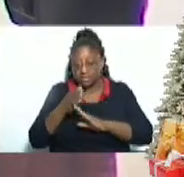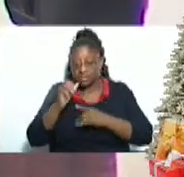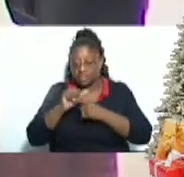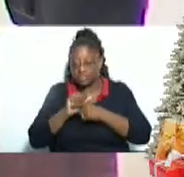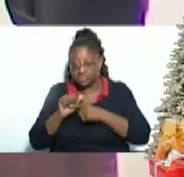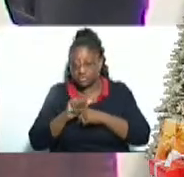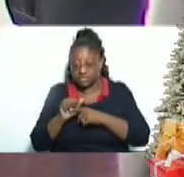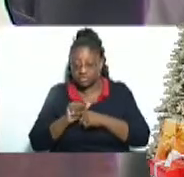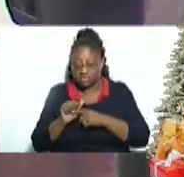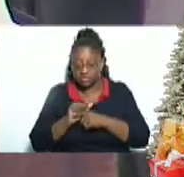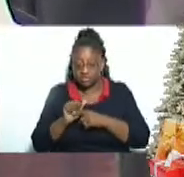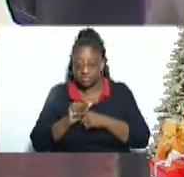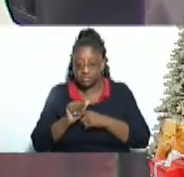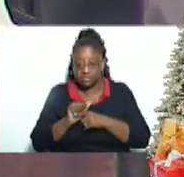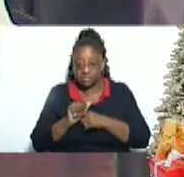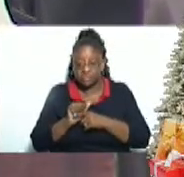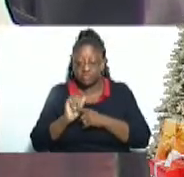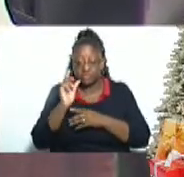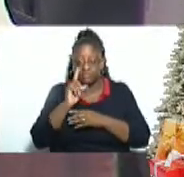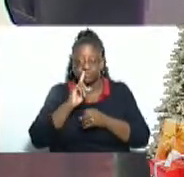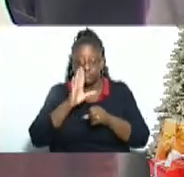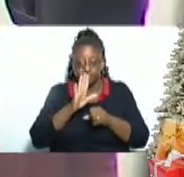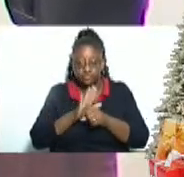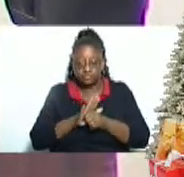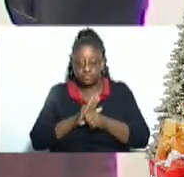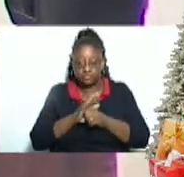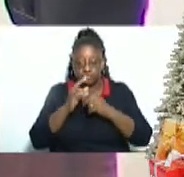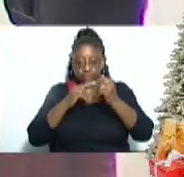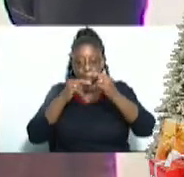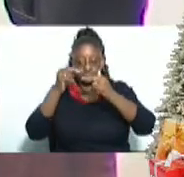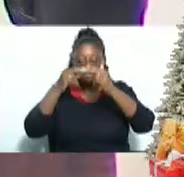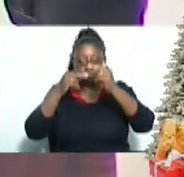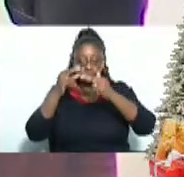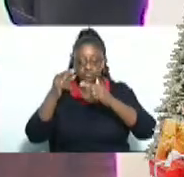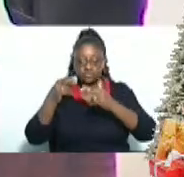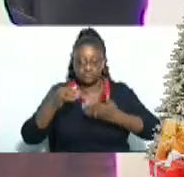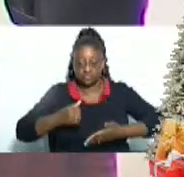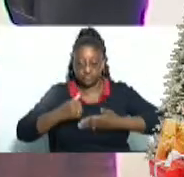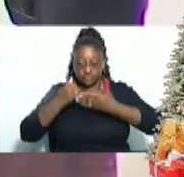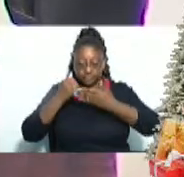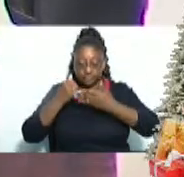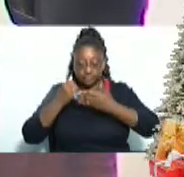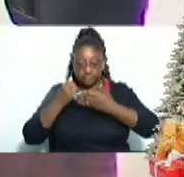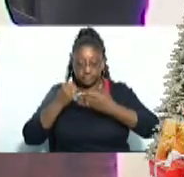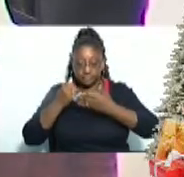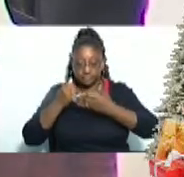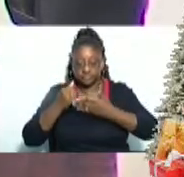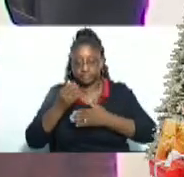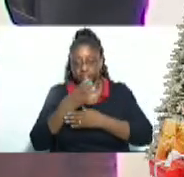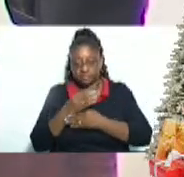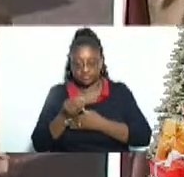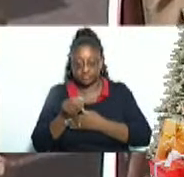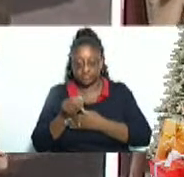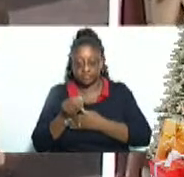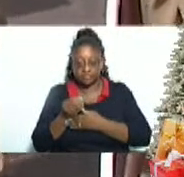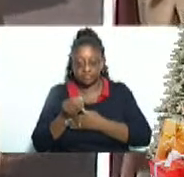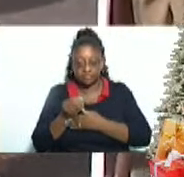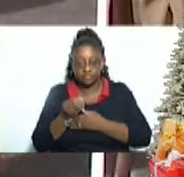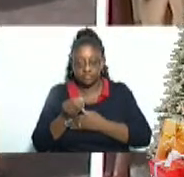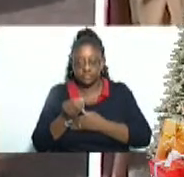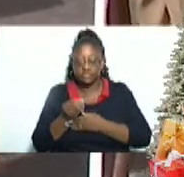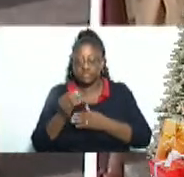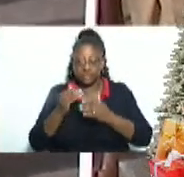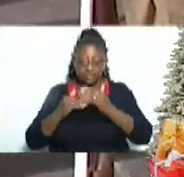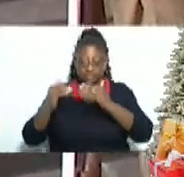opportunities, pledging its commitment to the construction of a modern correctional facility, and increasing entry-level